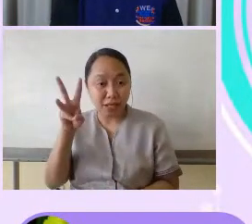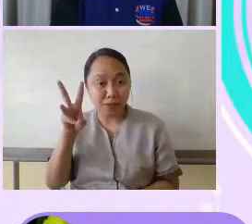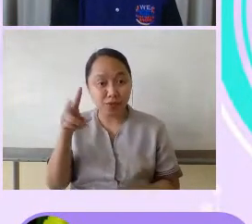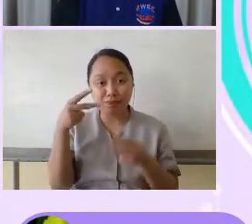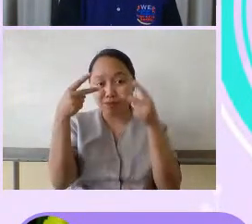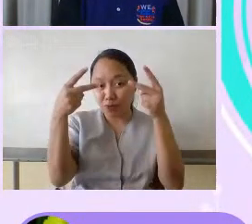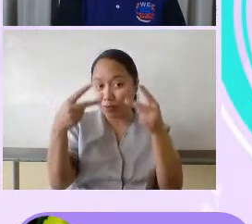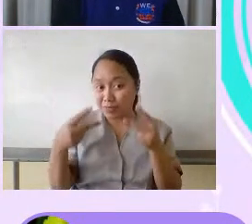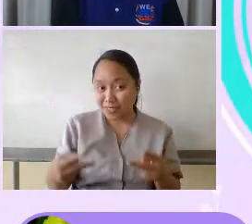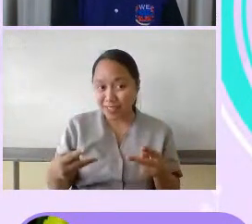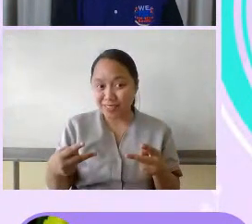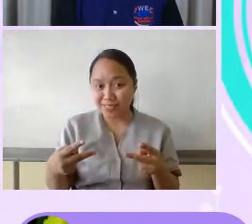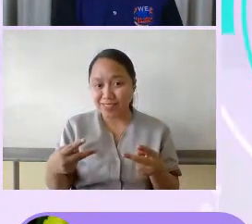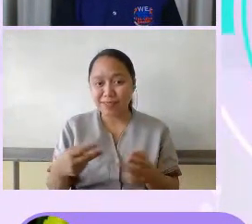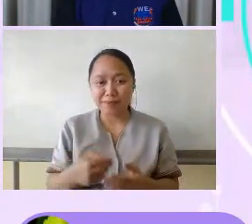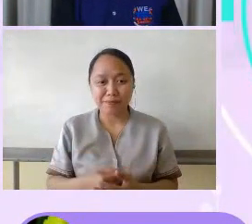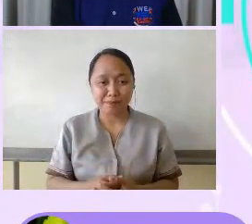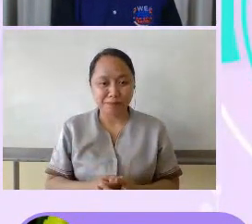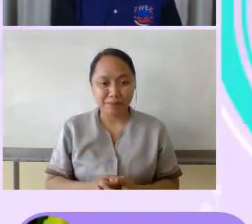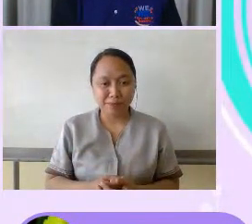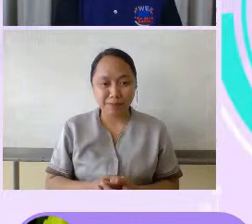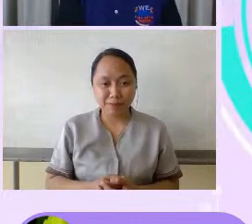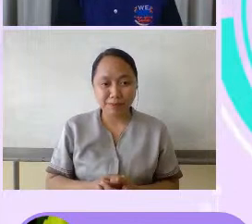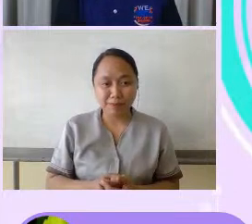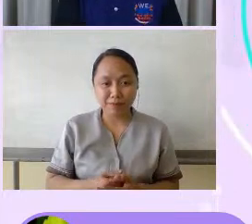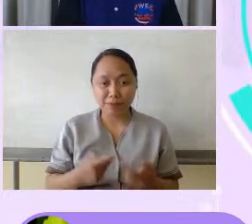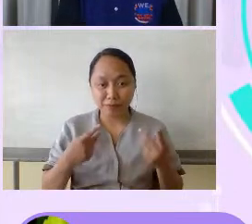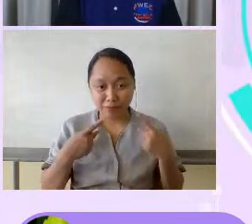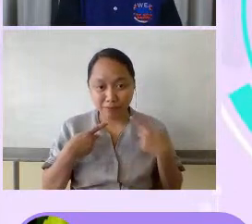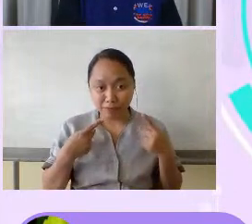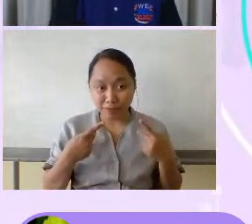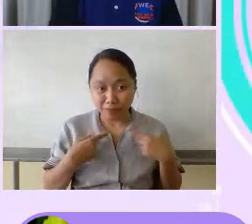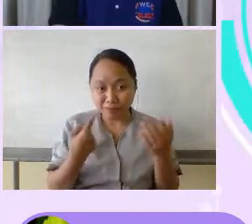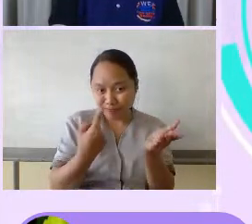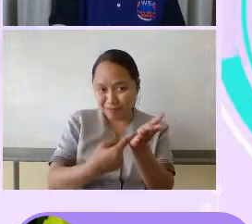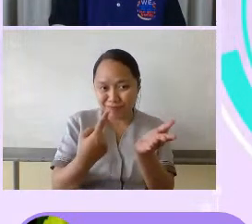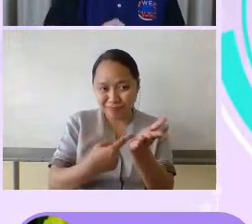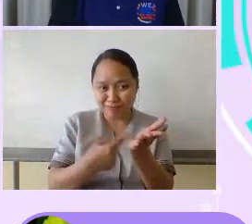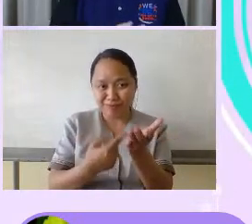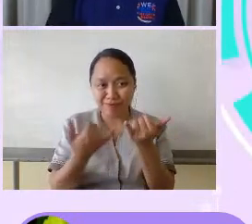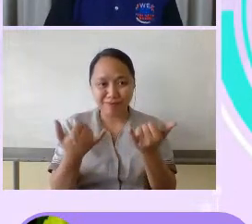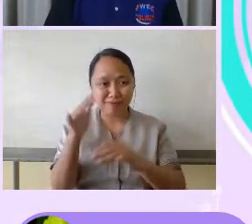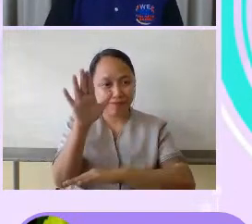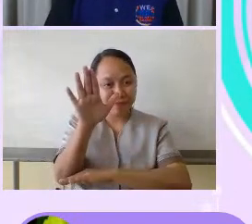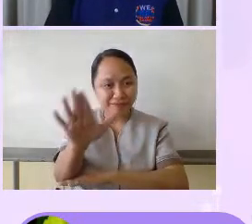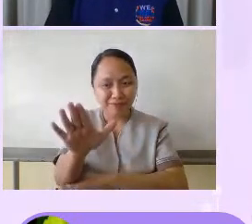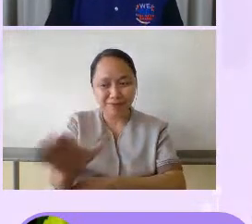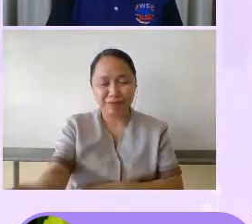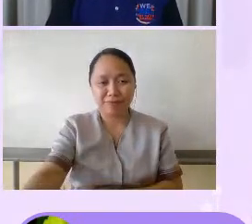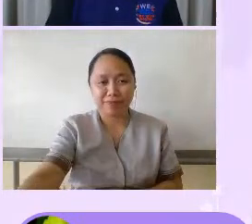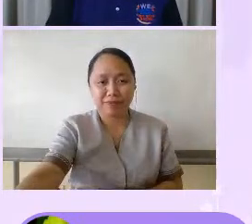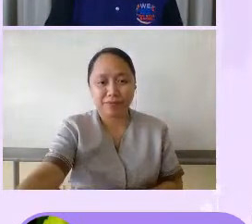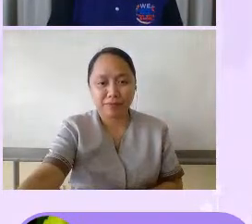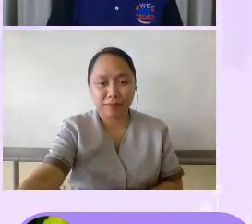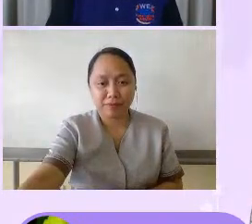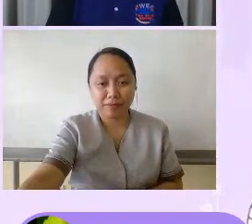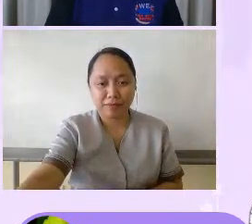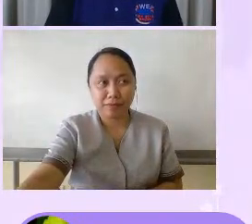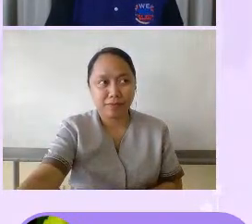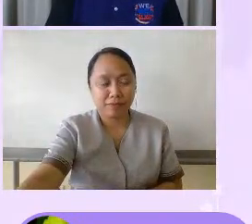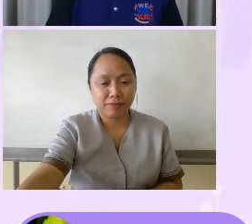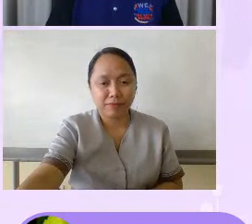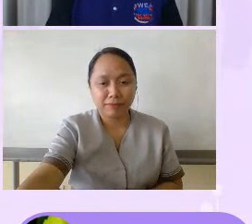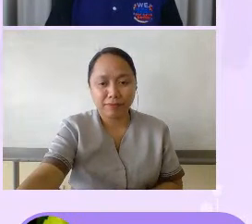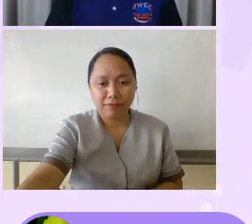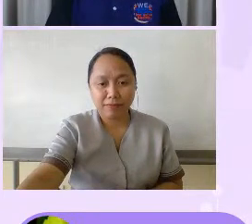Facebook and YouTube so you can join us in our discussion this afternoon. Quick recap lang po tayo ano sa mga nakaraan